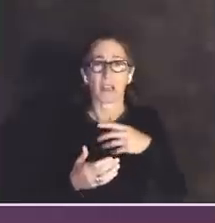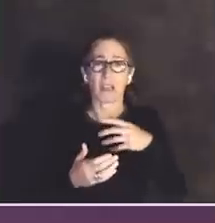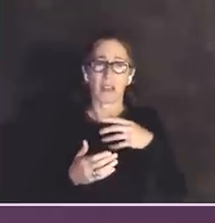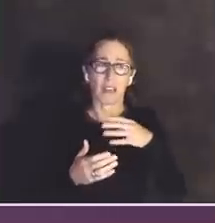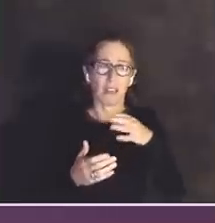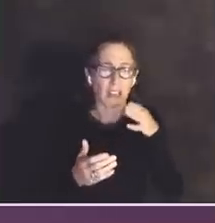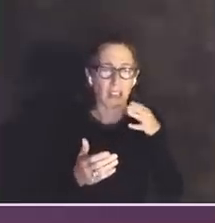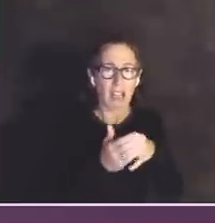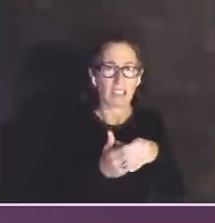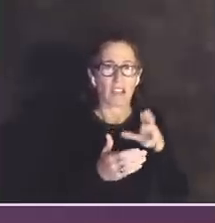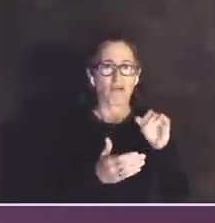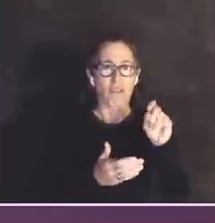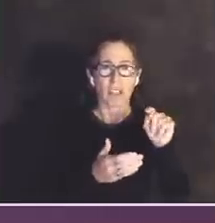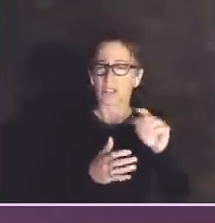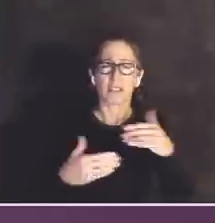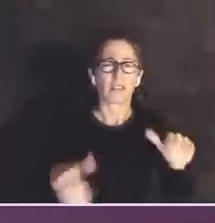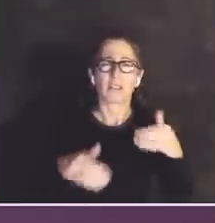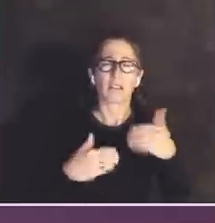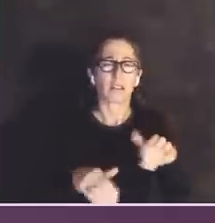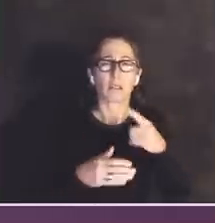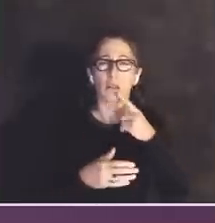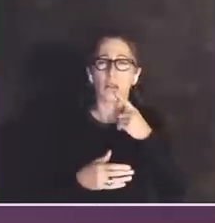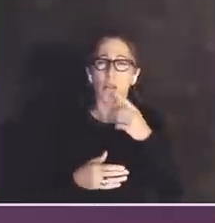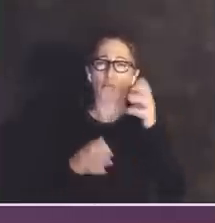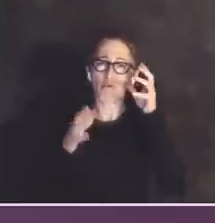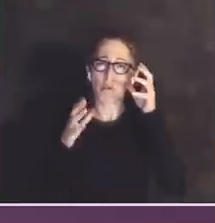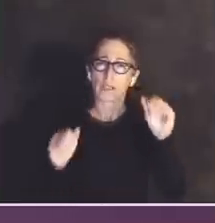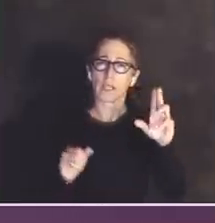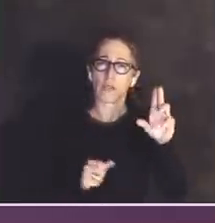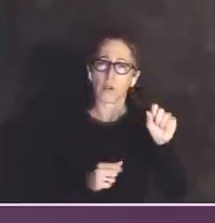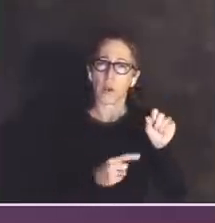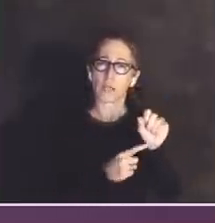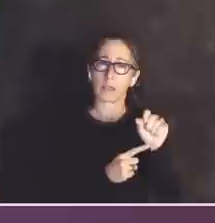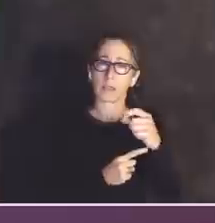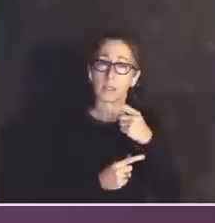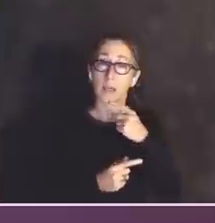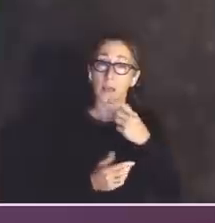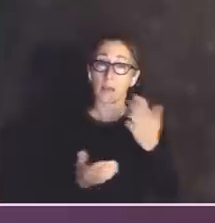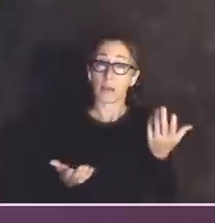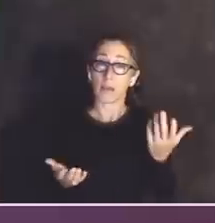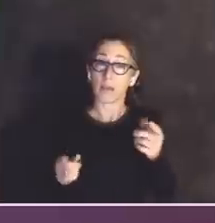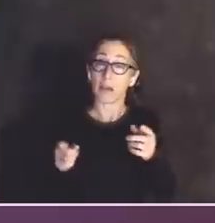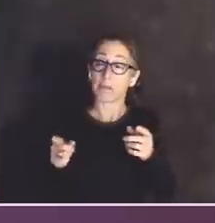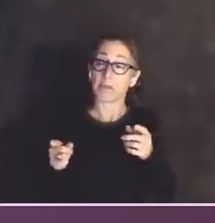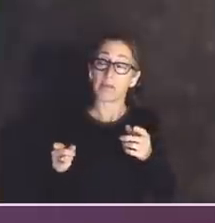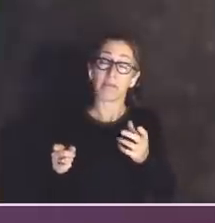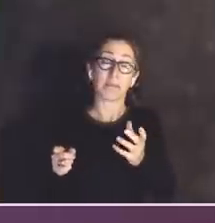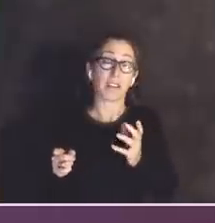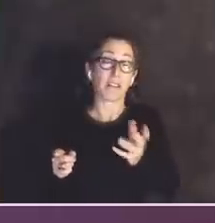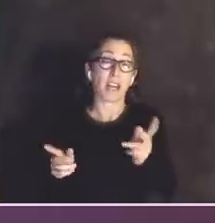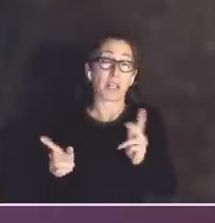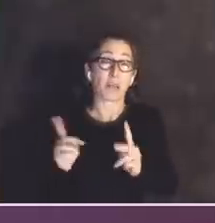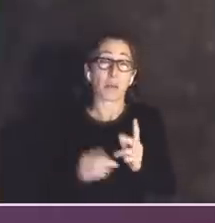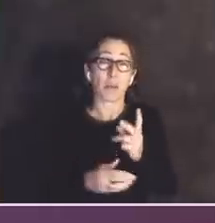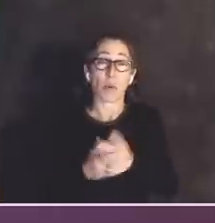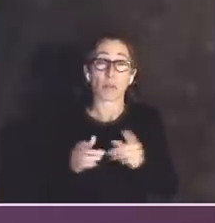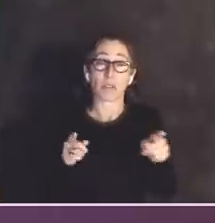the President of the United States of America said, find people on both sides.